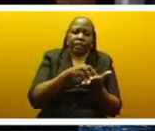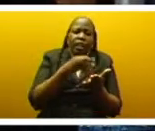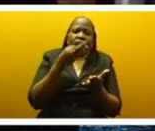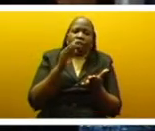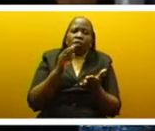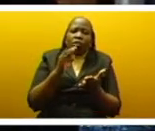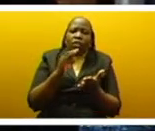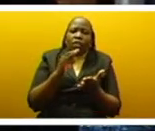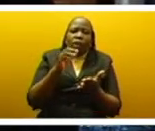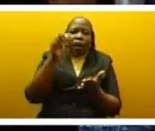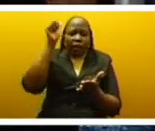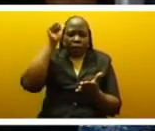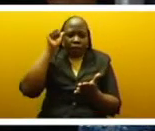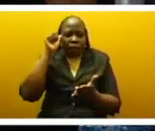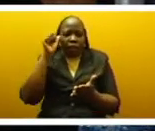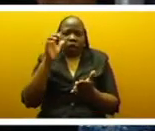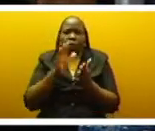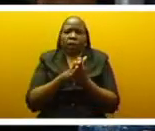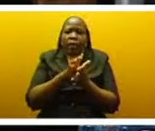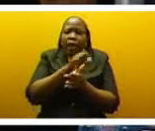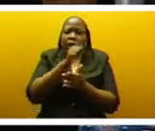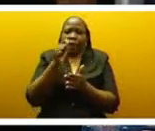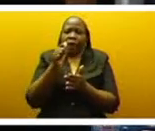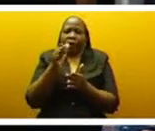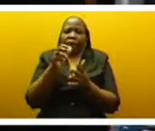McFoy versus United Africa Company,